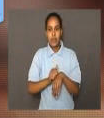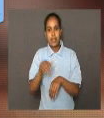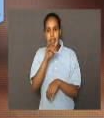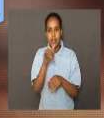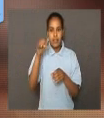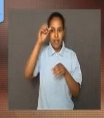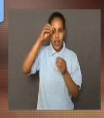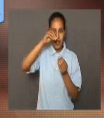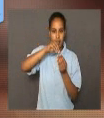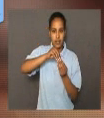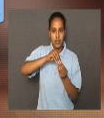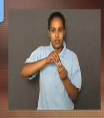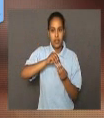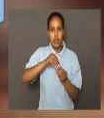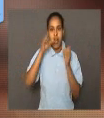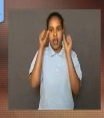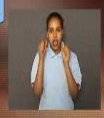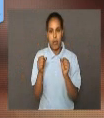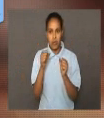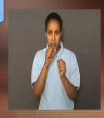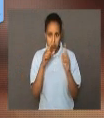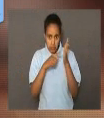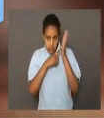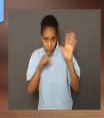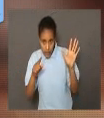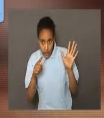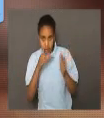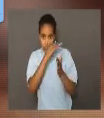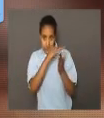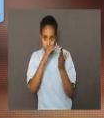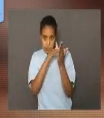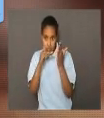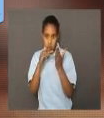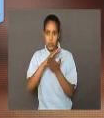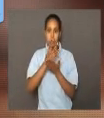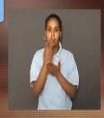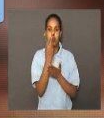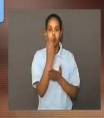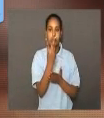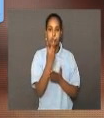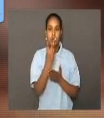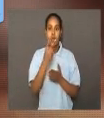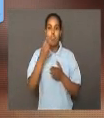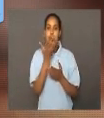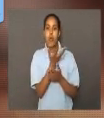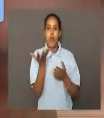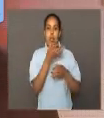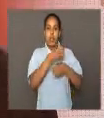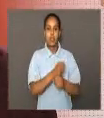sand, you are able to clearly see the boundary between these two